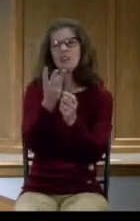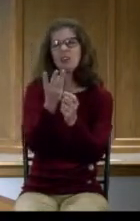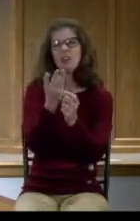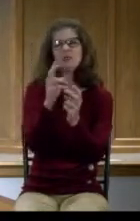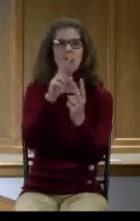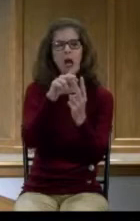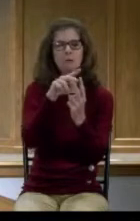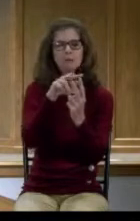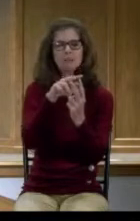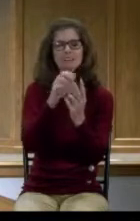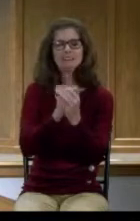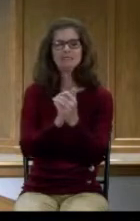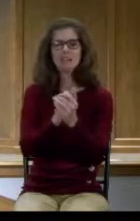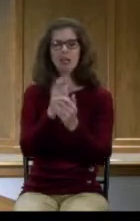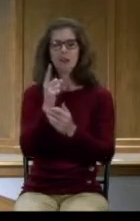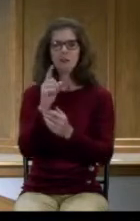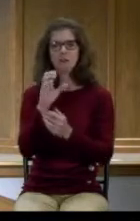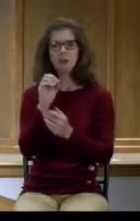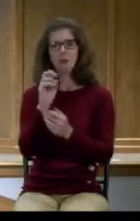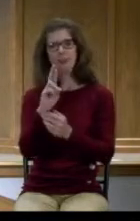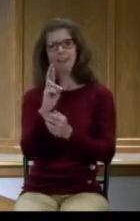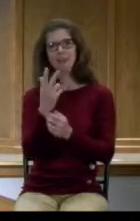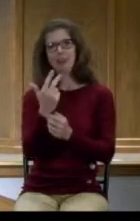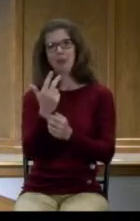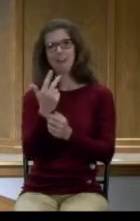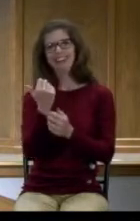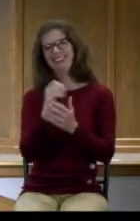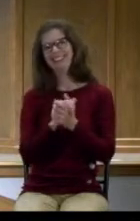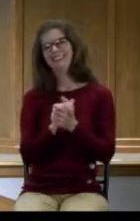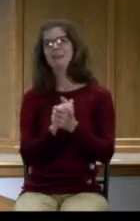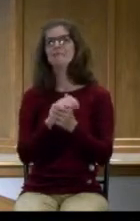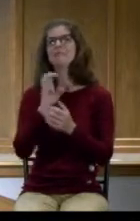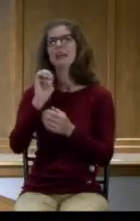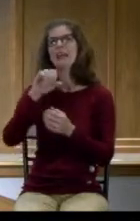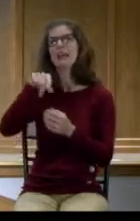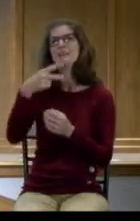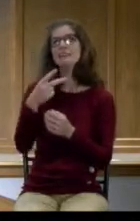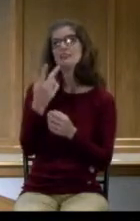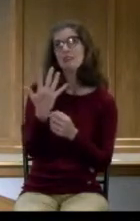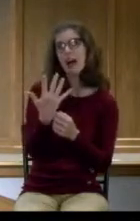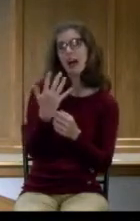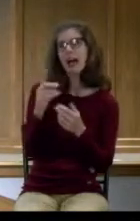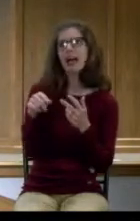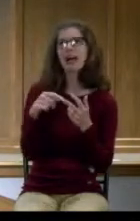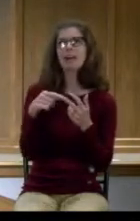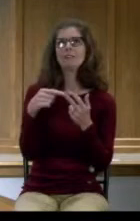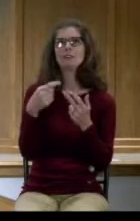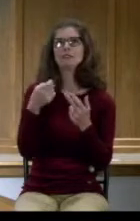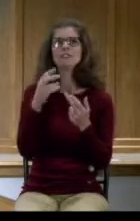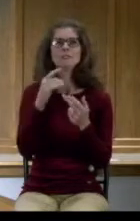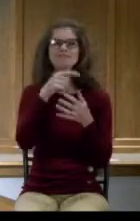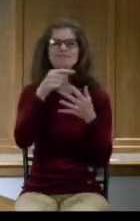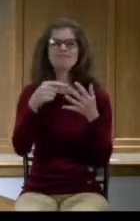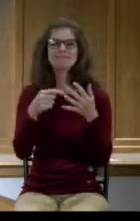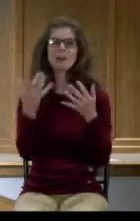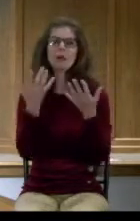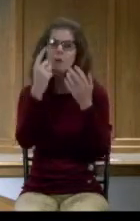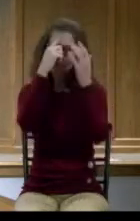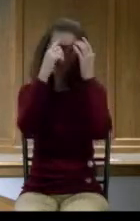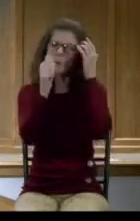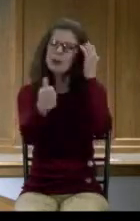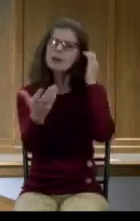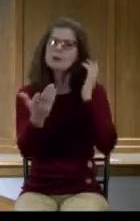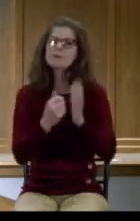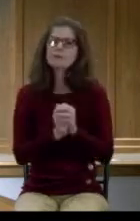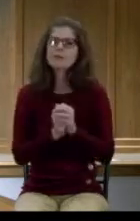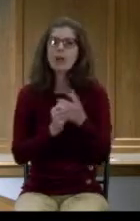personally love. 1 Corinthians 13, it's amazing. Or Ephesians 5 or Genesis 2. And I read several scriptures. And I said, well, what do you want? And